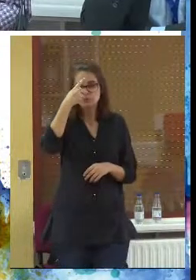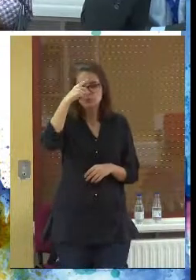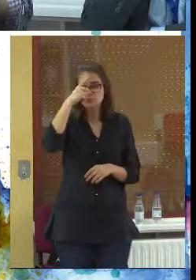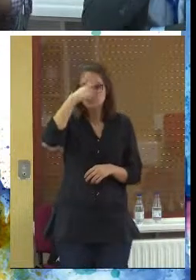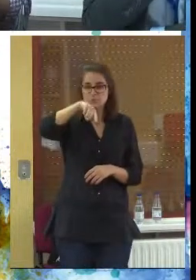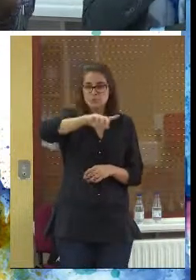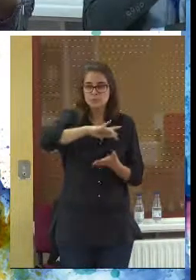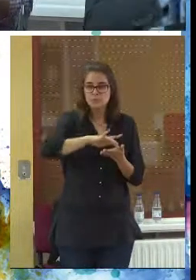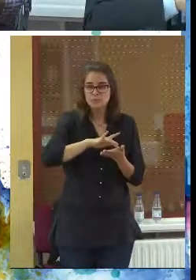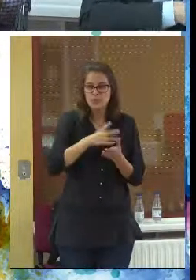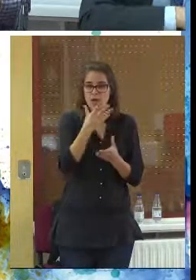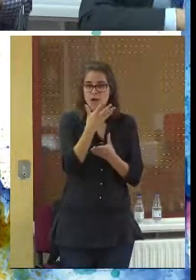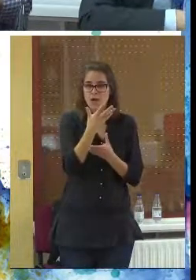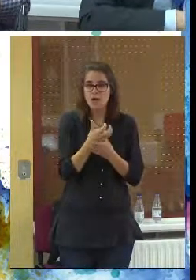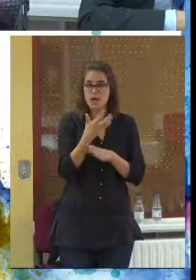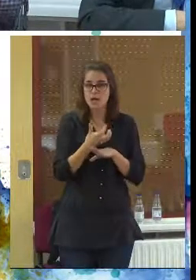the NFC.